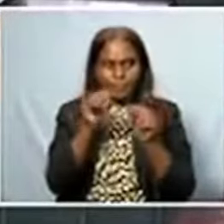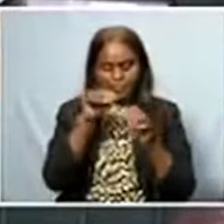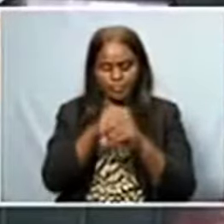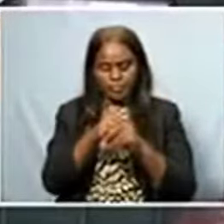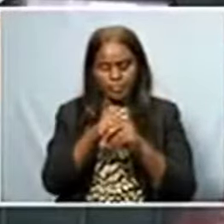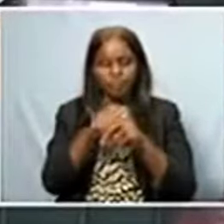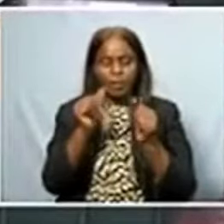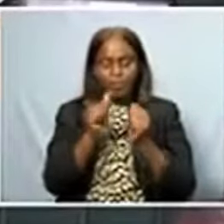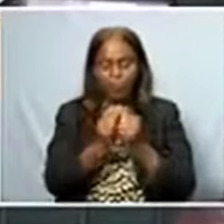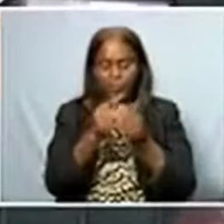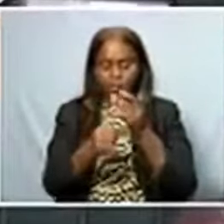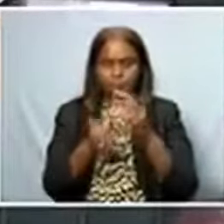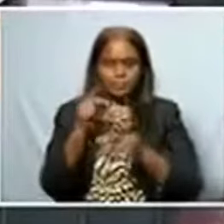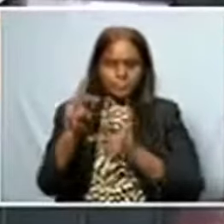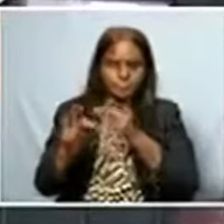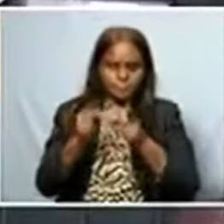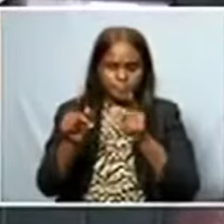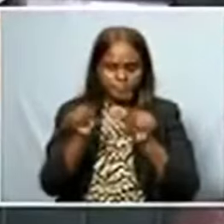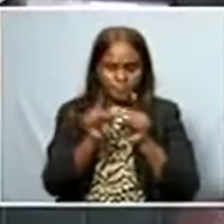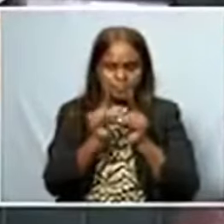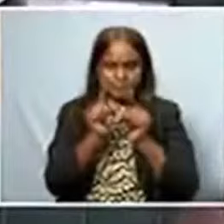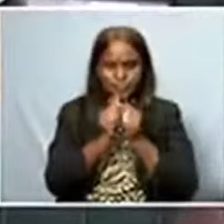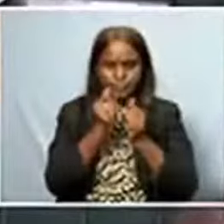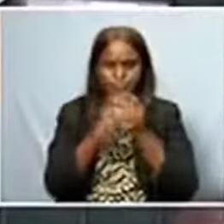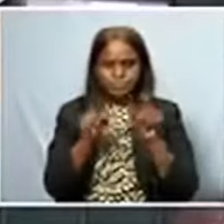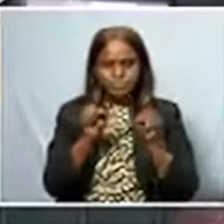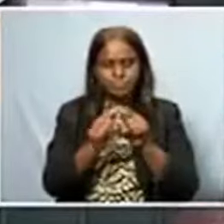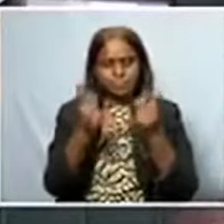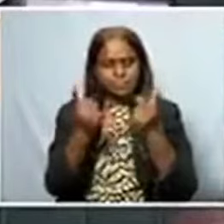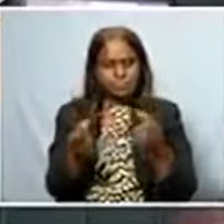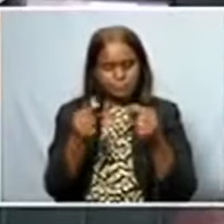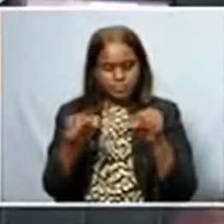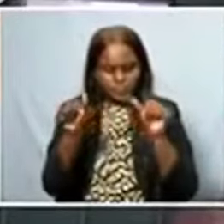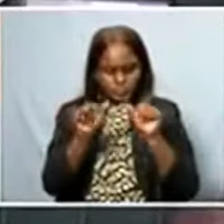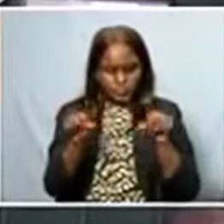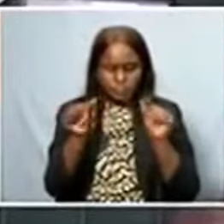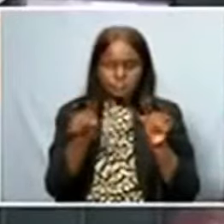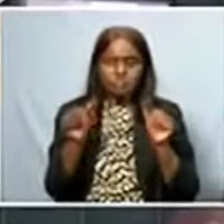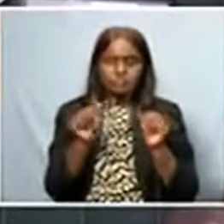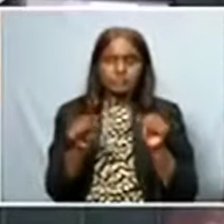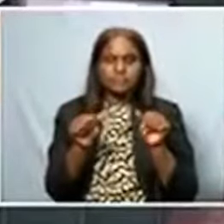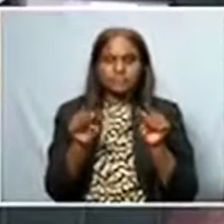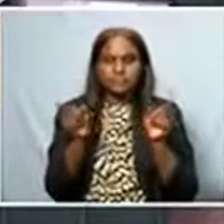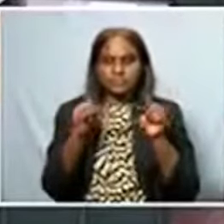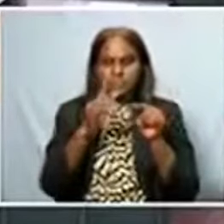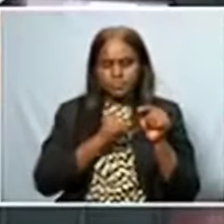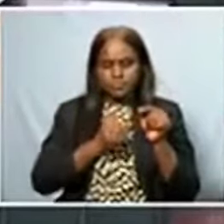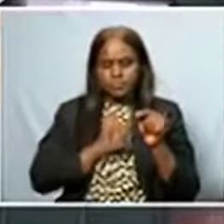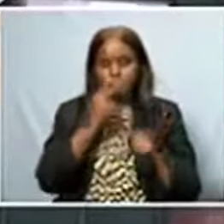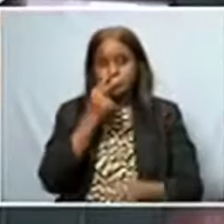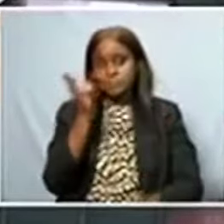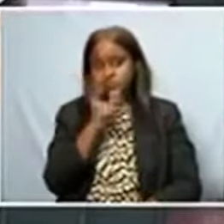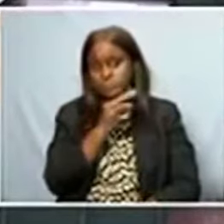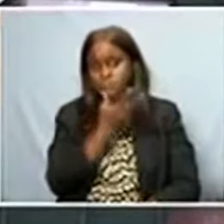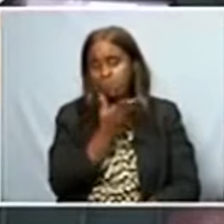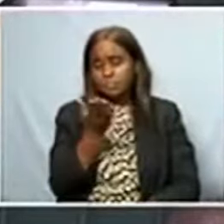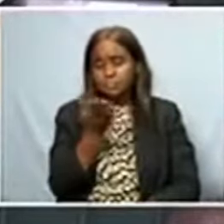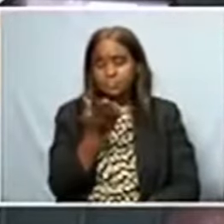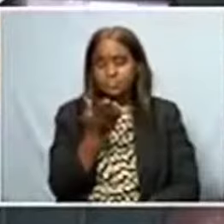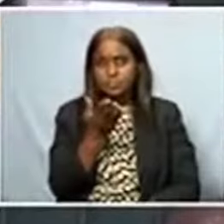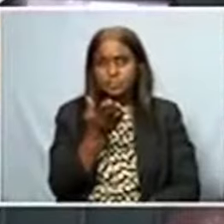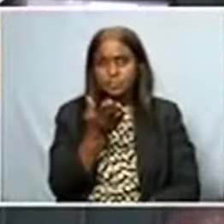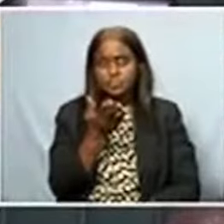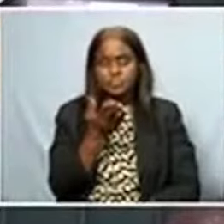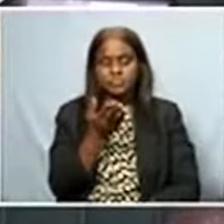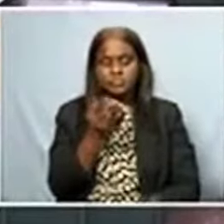internal procedures, as well as periodic assessment. Now, when I look at